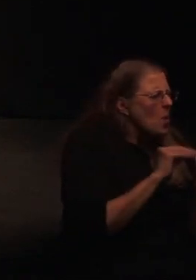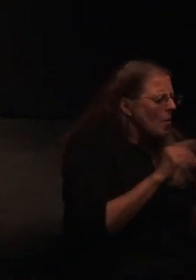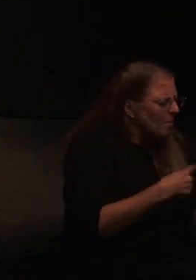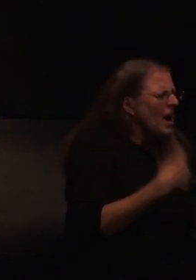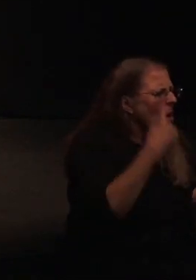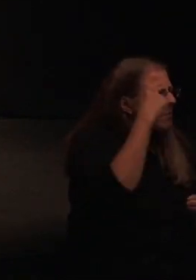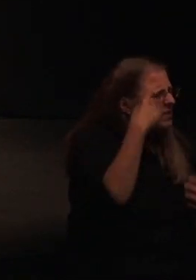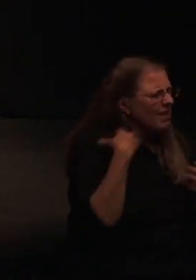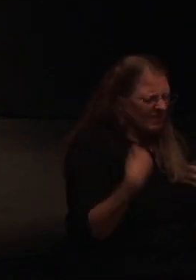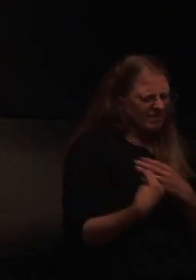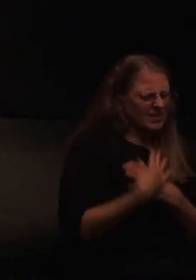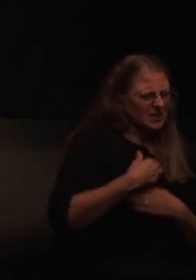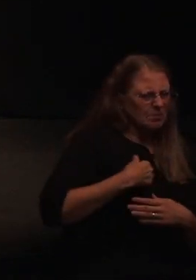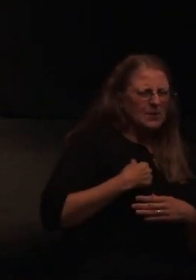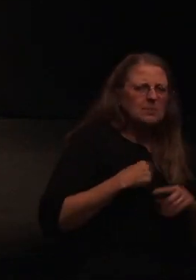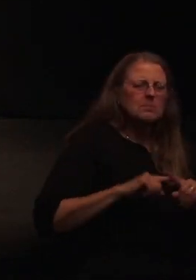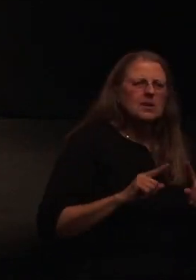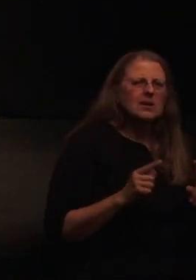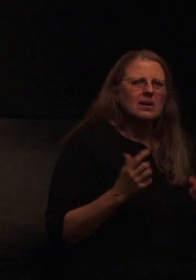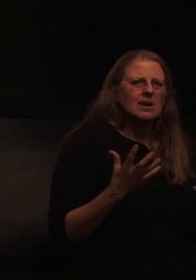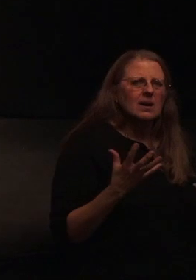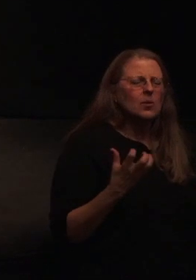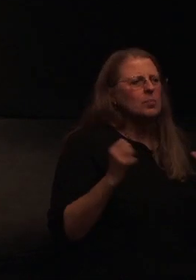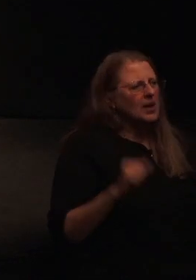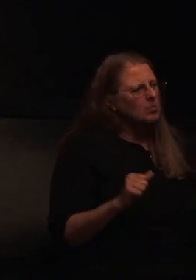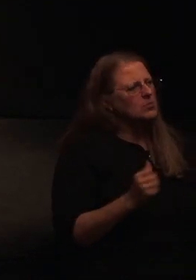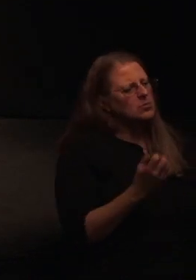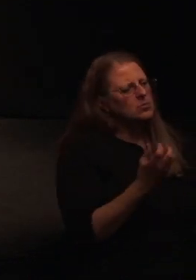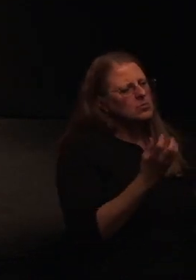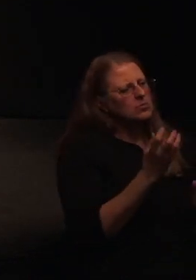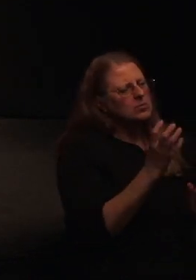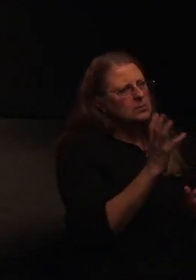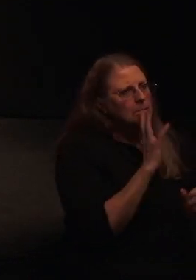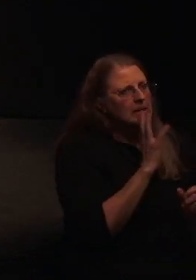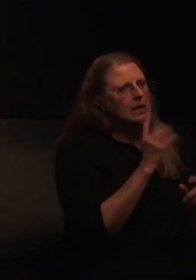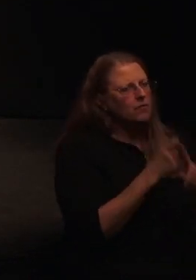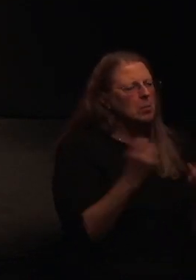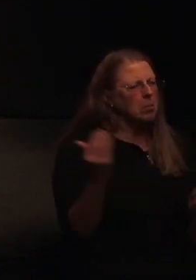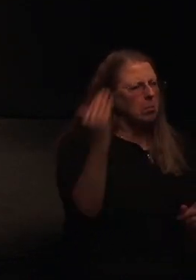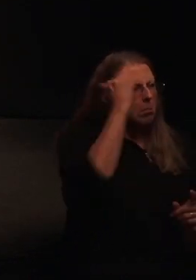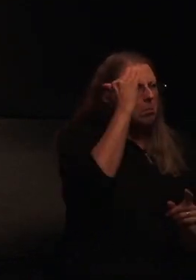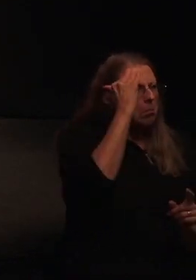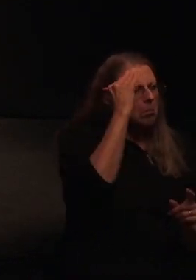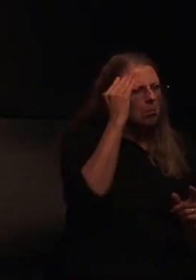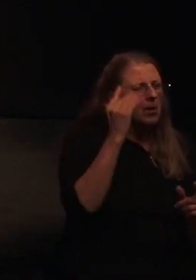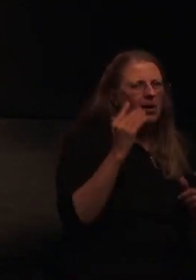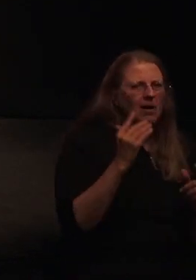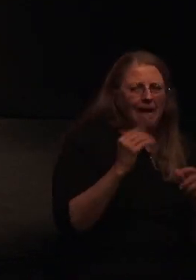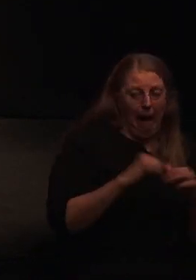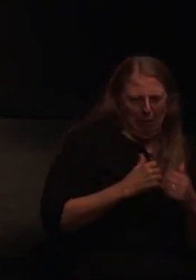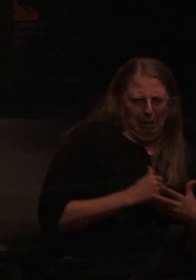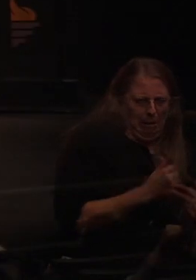It's affecting me, but I want to be able to speak from knowledge and learn more about mental health. How could I help